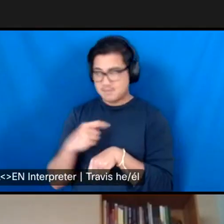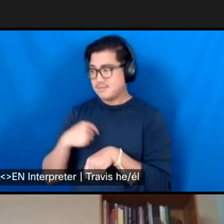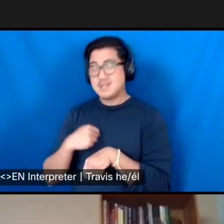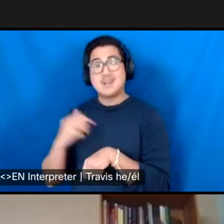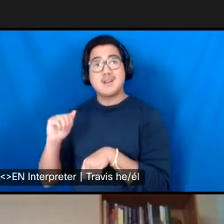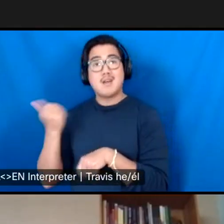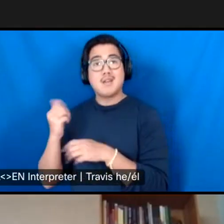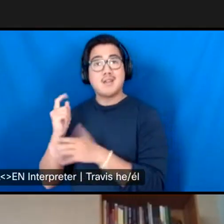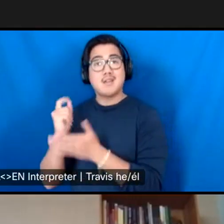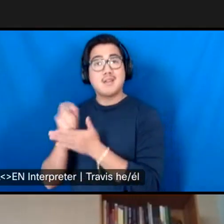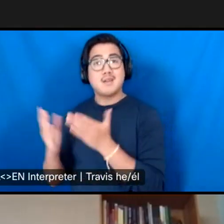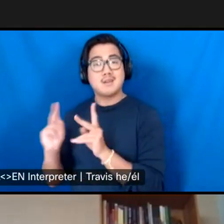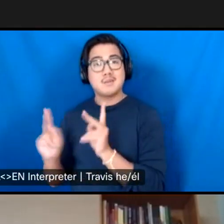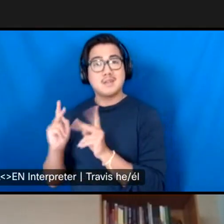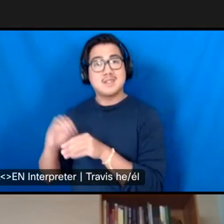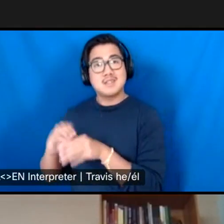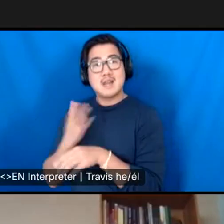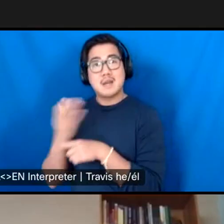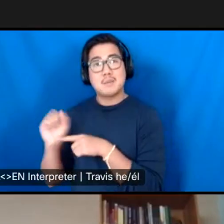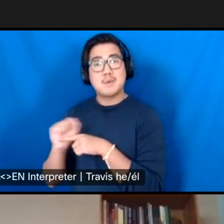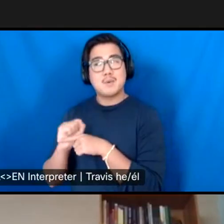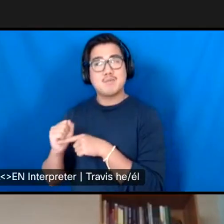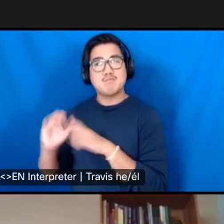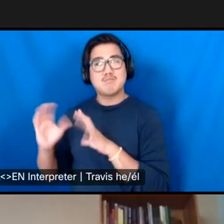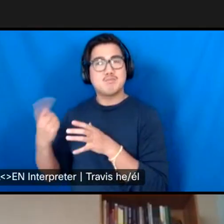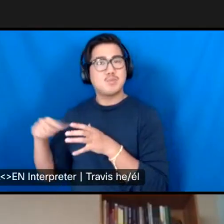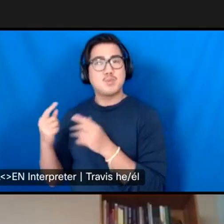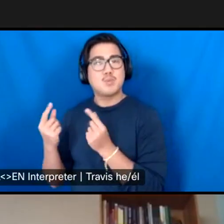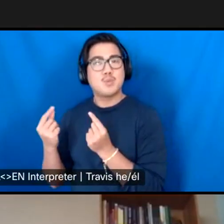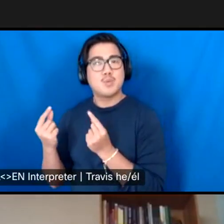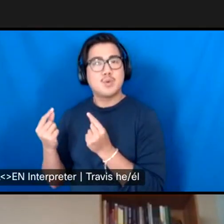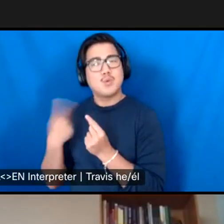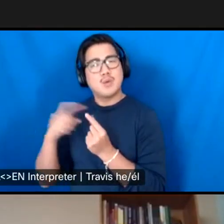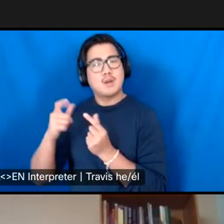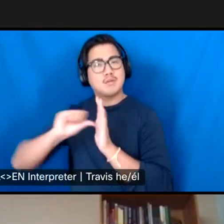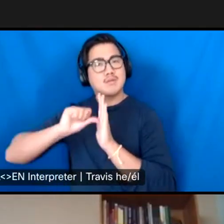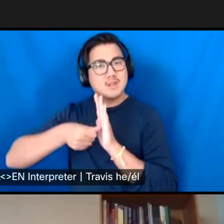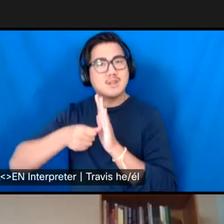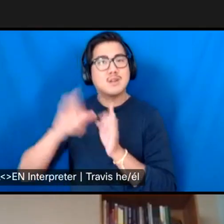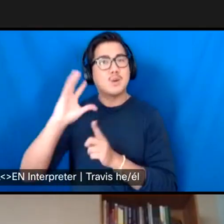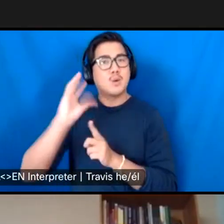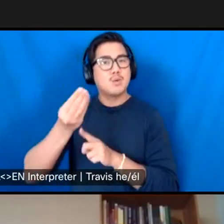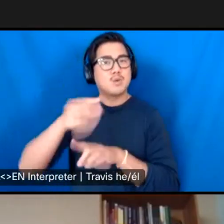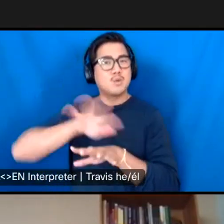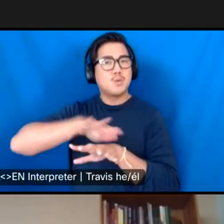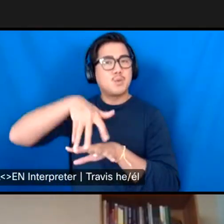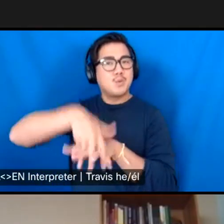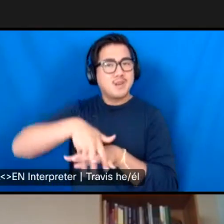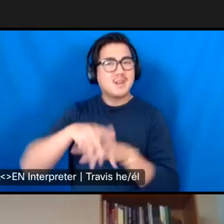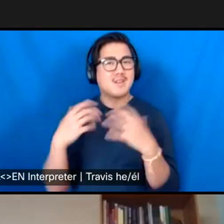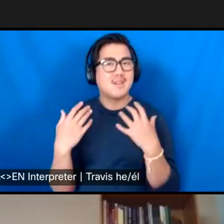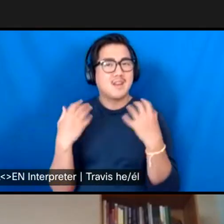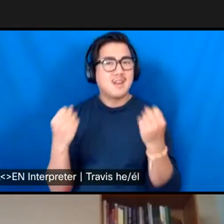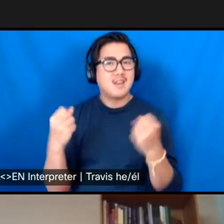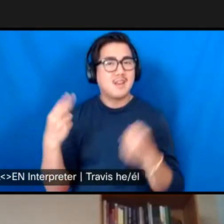in our practice, works to reemphasize culturally rooted healing practice